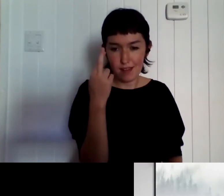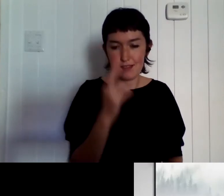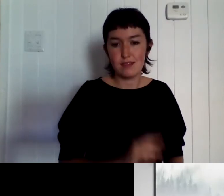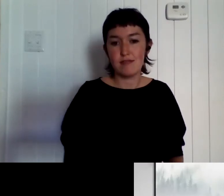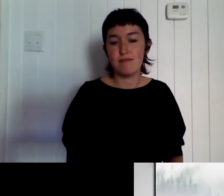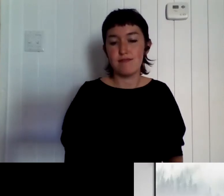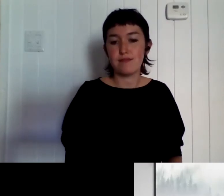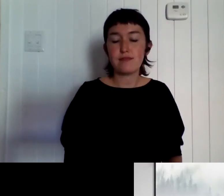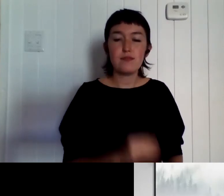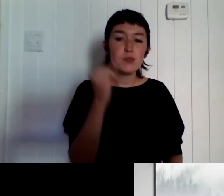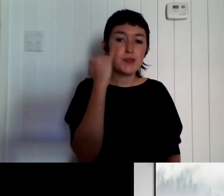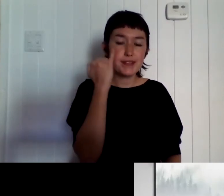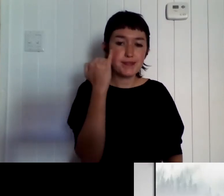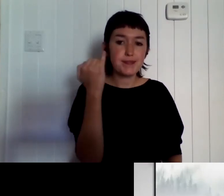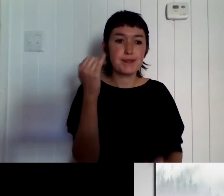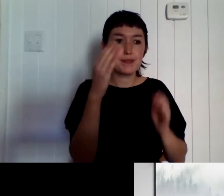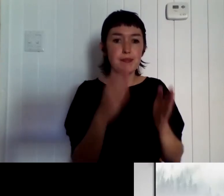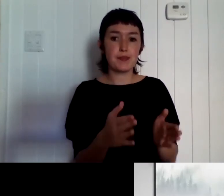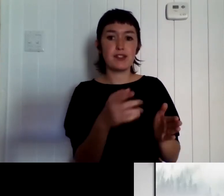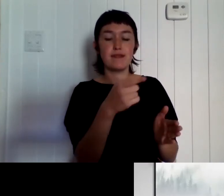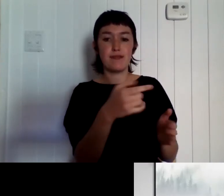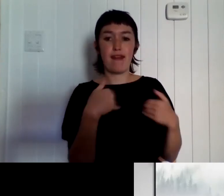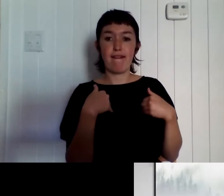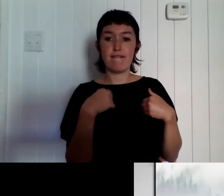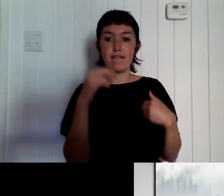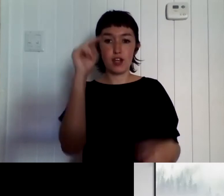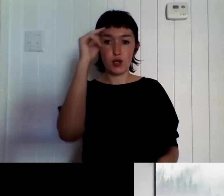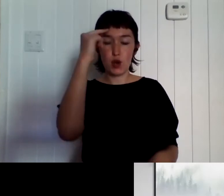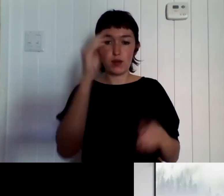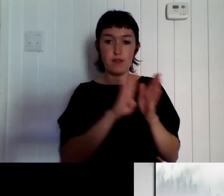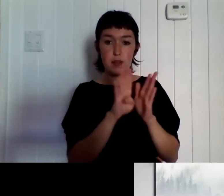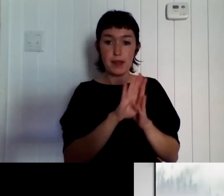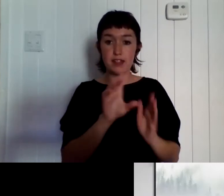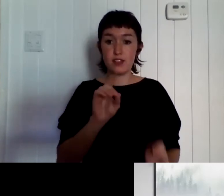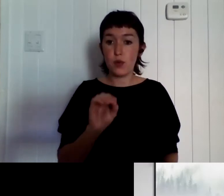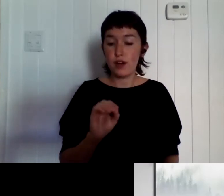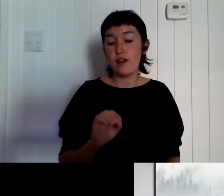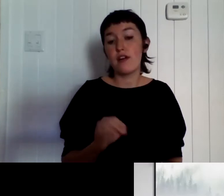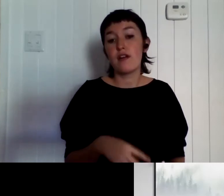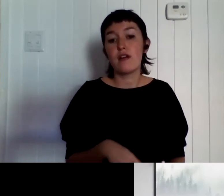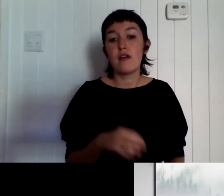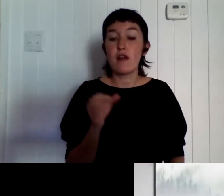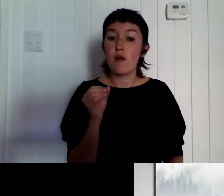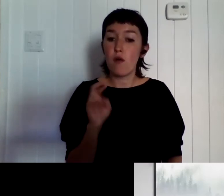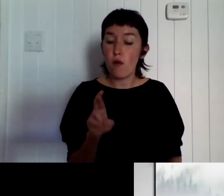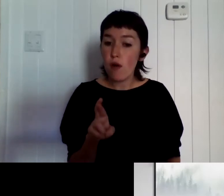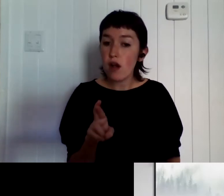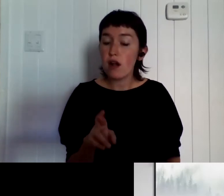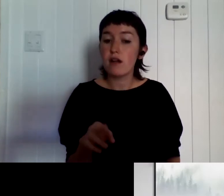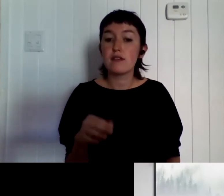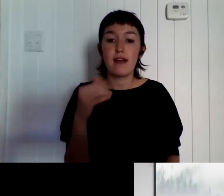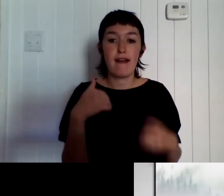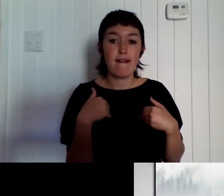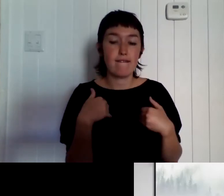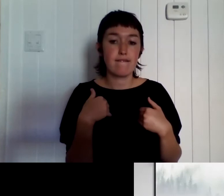has a neurodevelopmental disorder, or if they have some sort of acquired